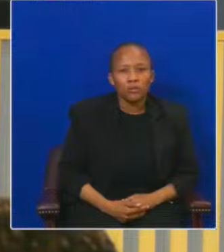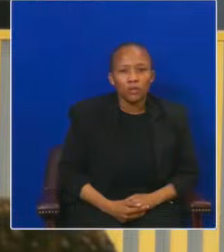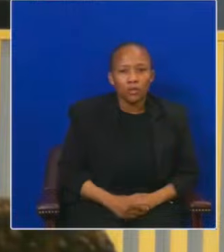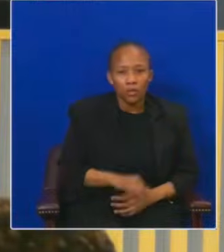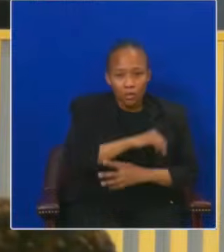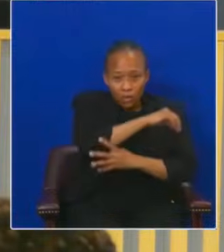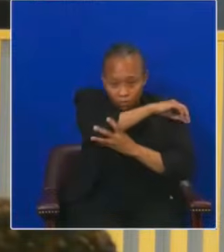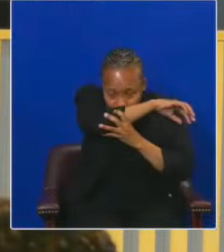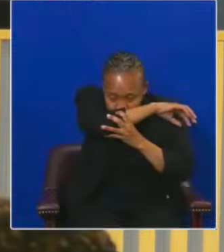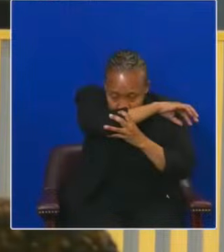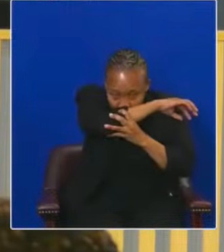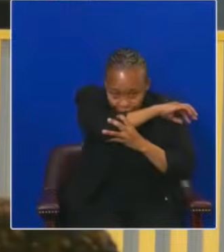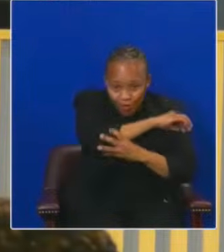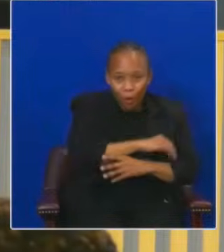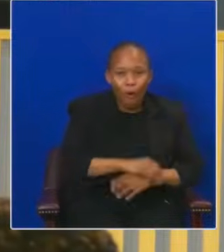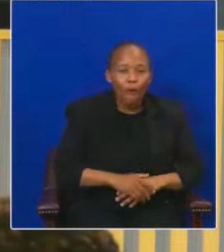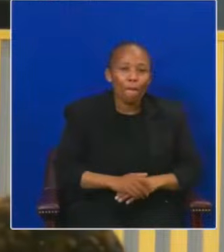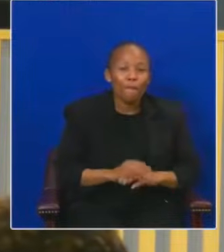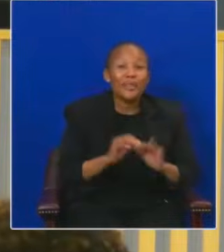December 2024,